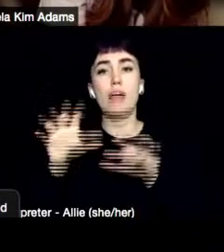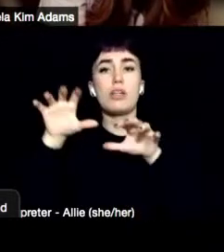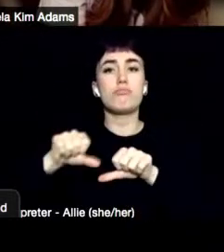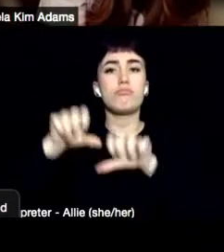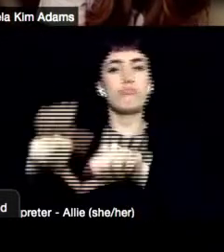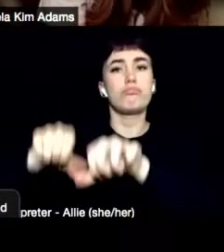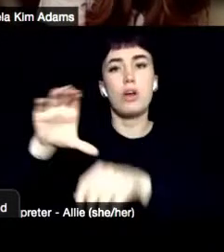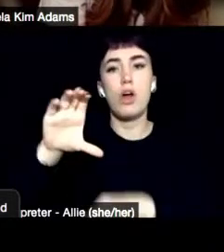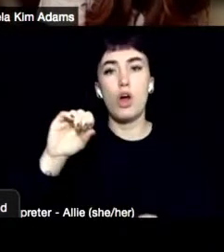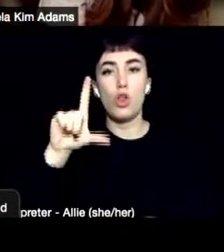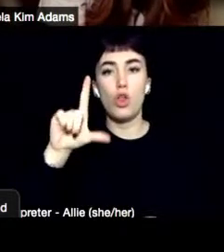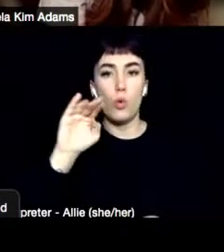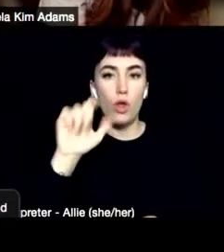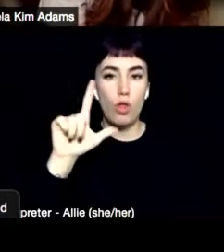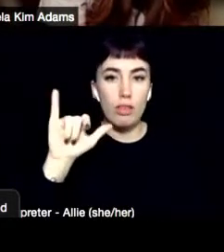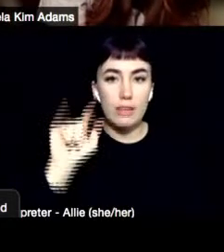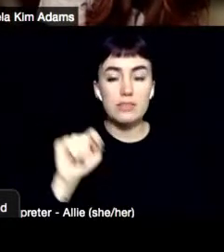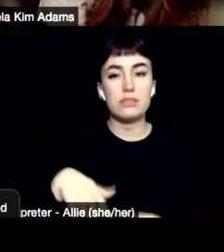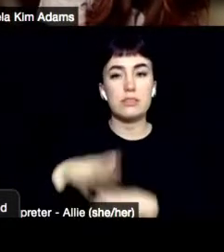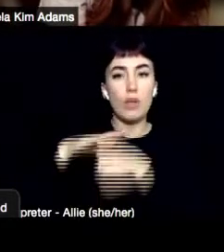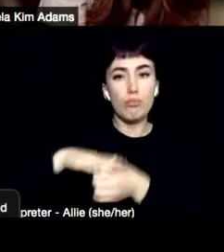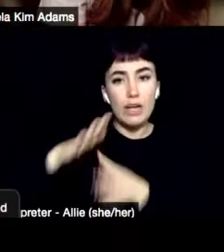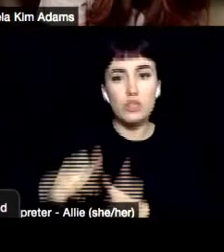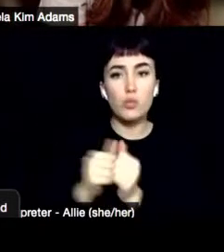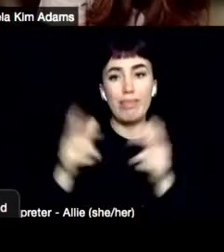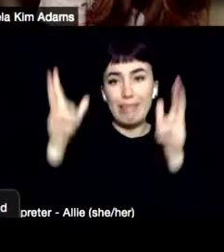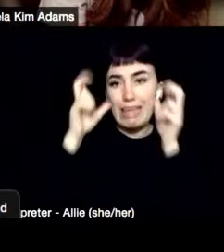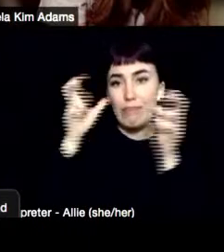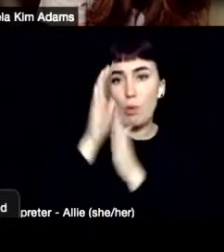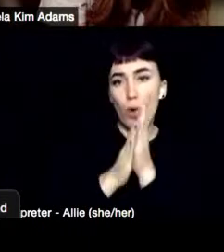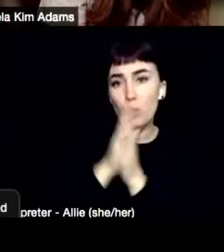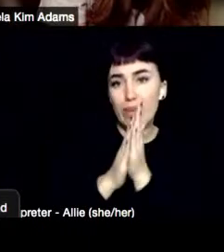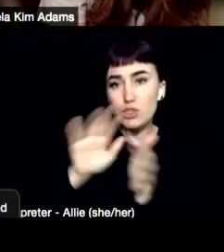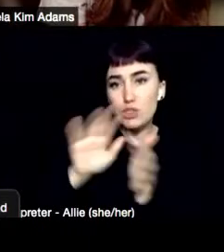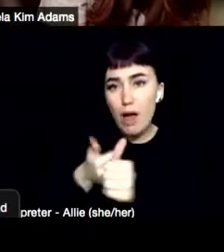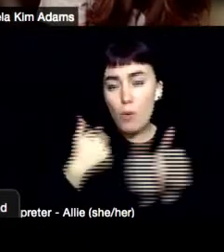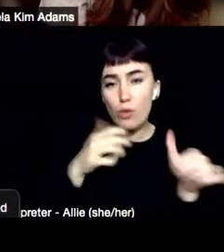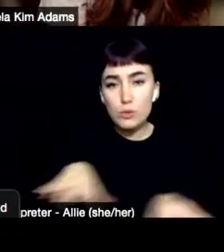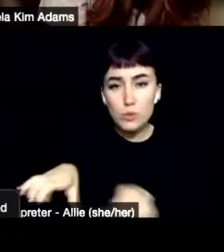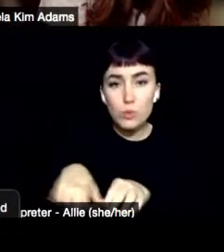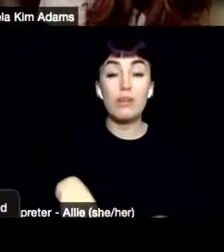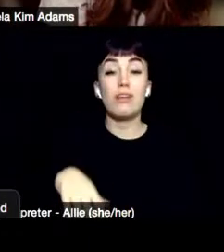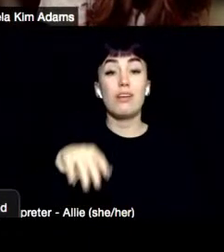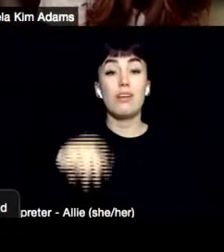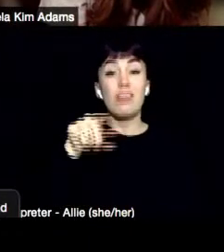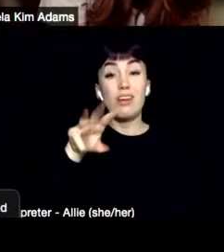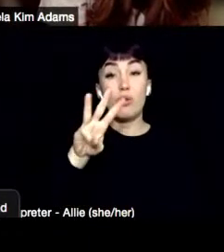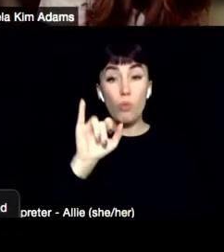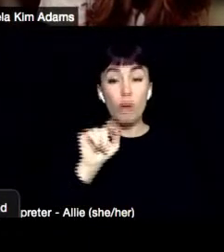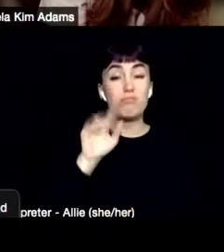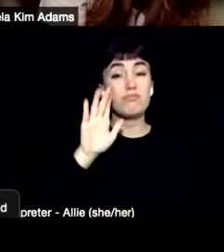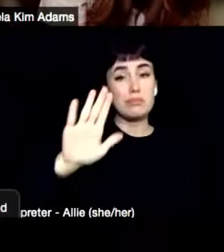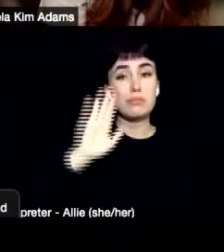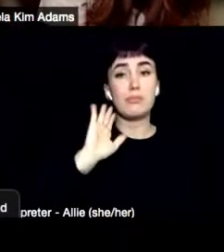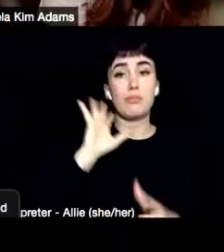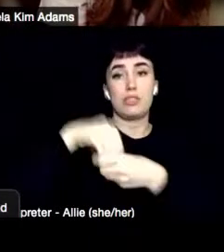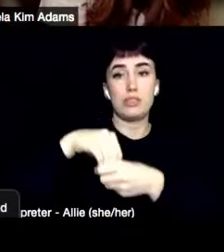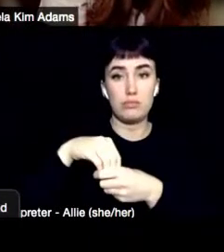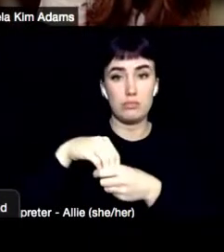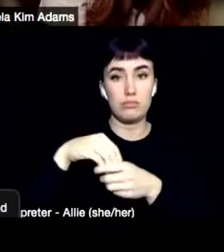with evil motivation. 30 seconds, please. Ms. Wilt's participation in this demonstrated